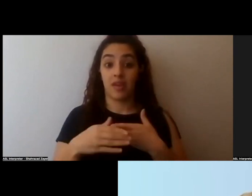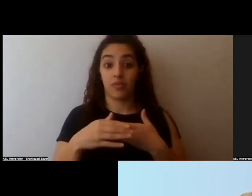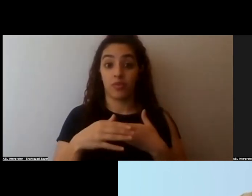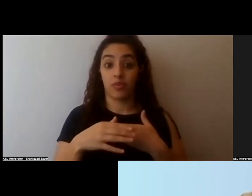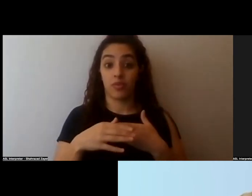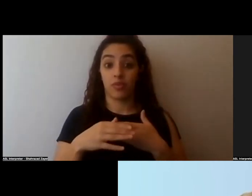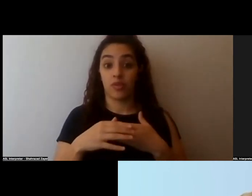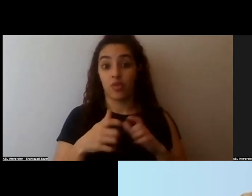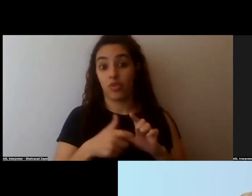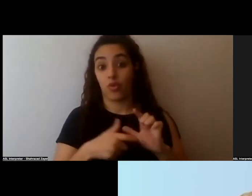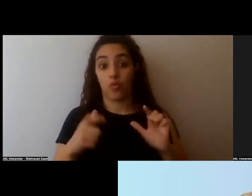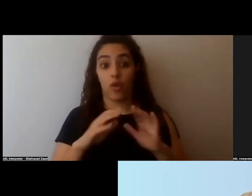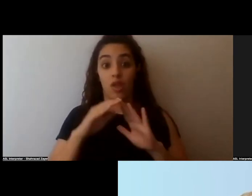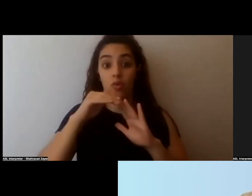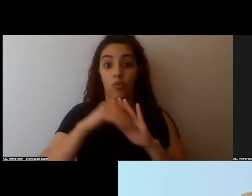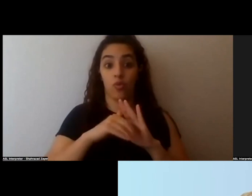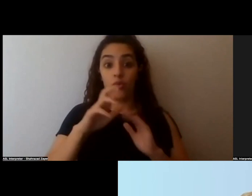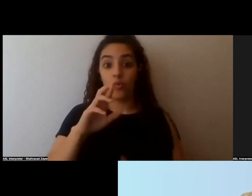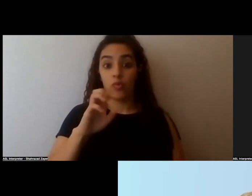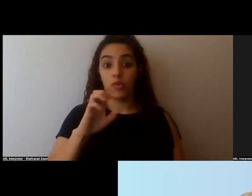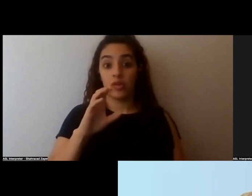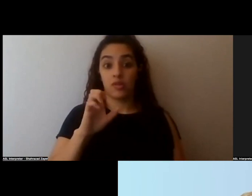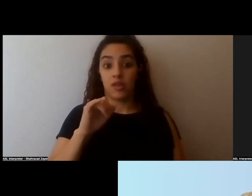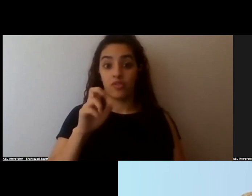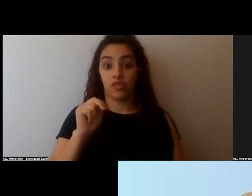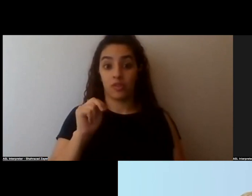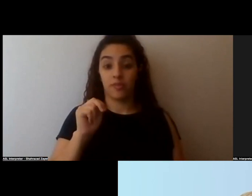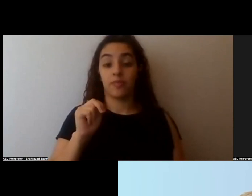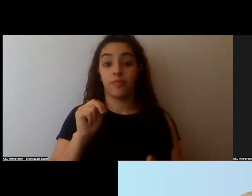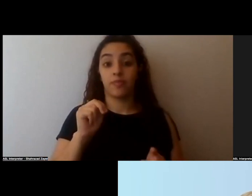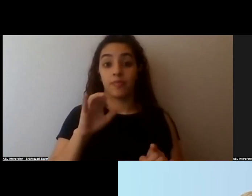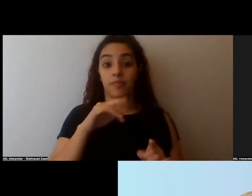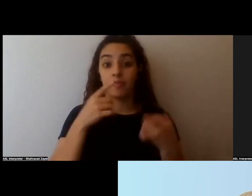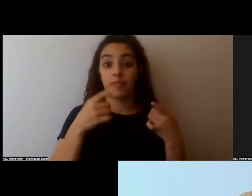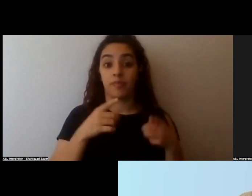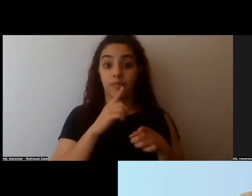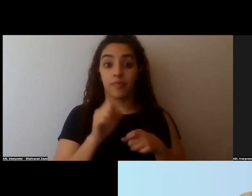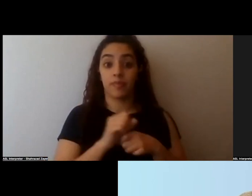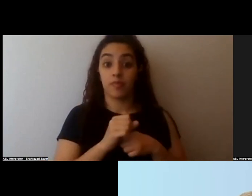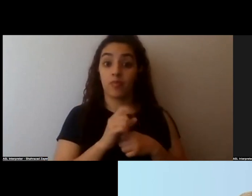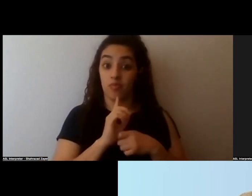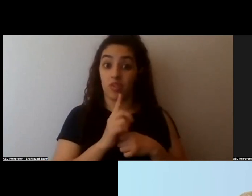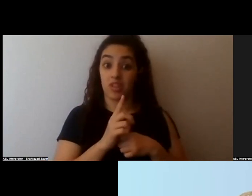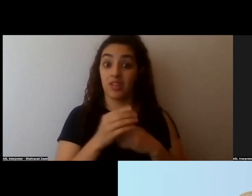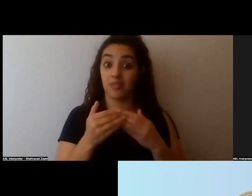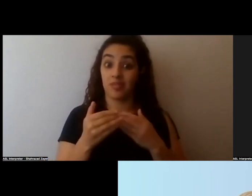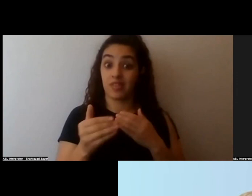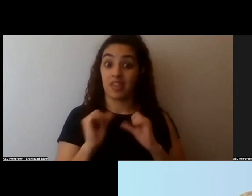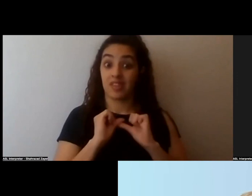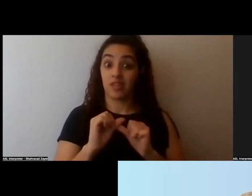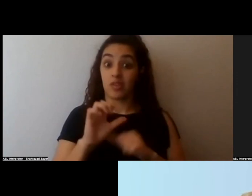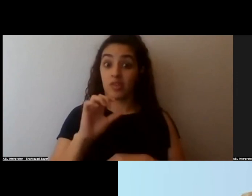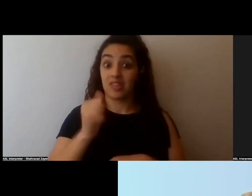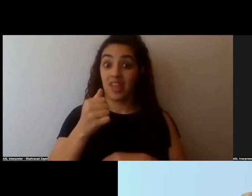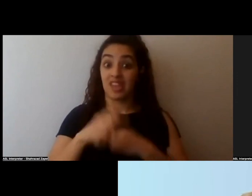Recession. And that in that case, it took 10 years before there